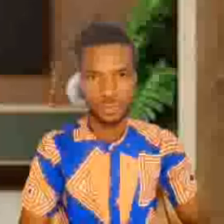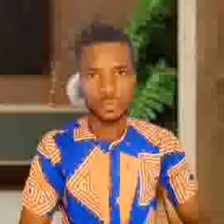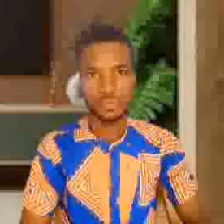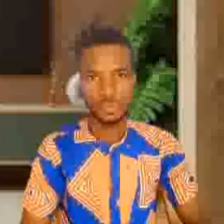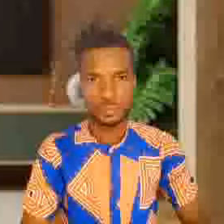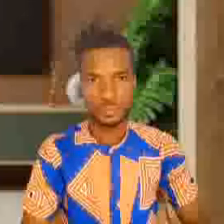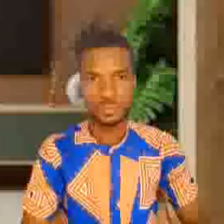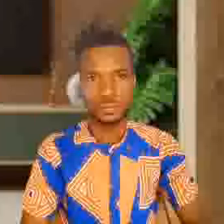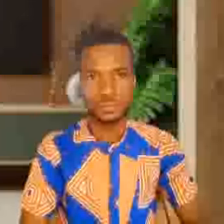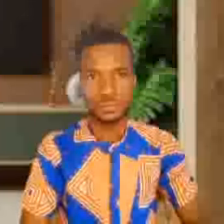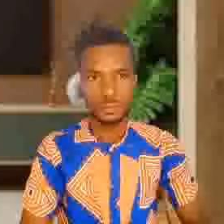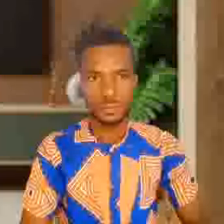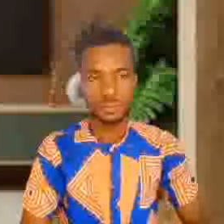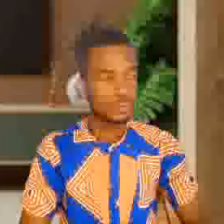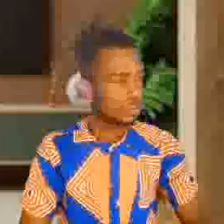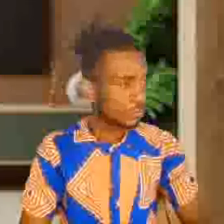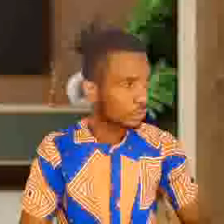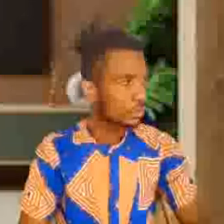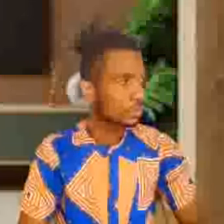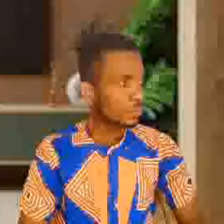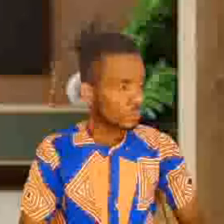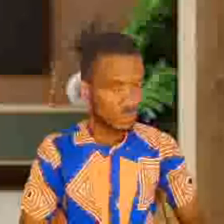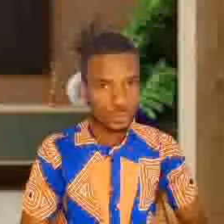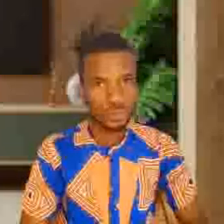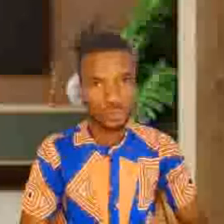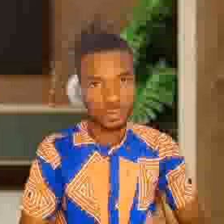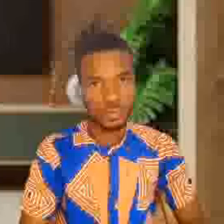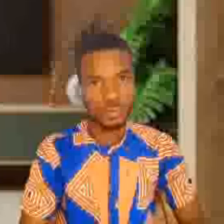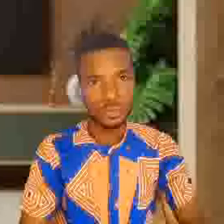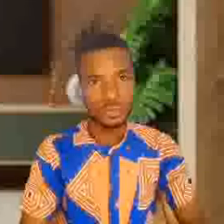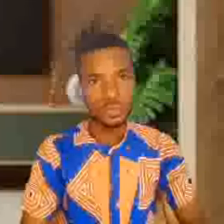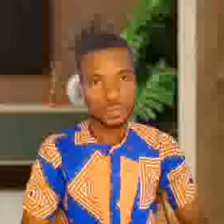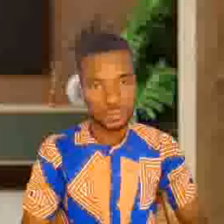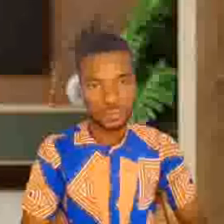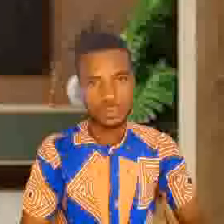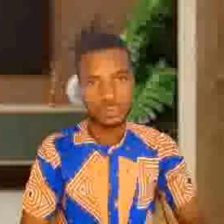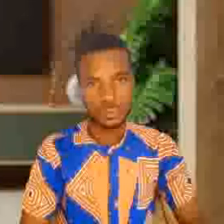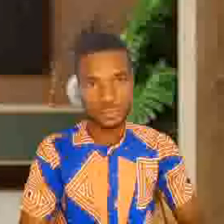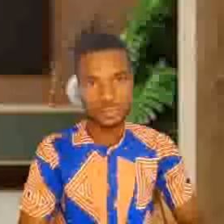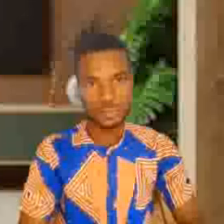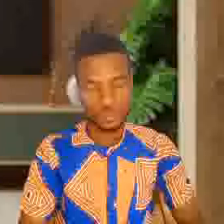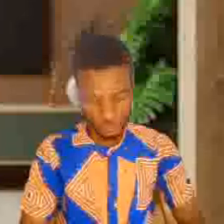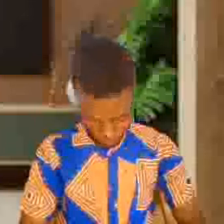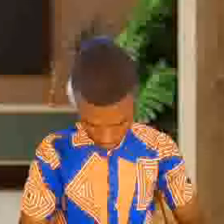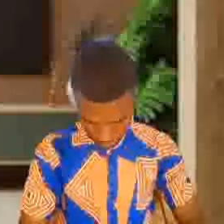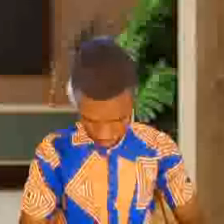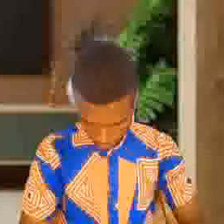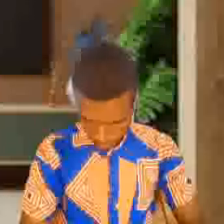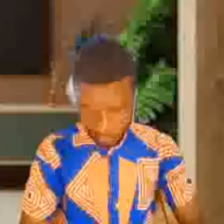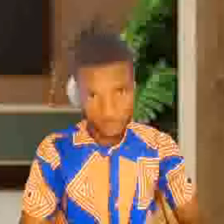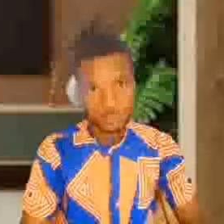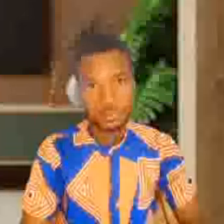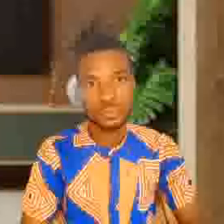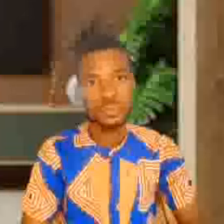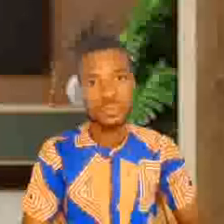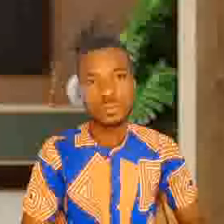fasted. So it took 264 days before God encountered me. I would not